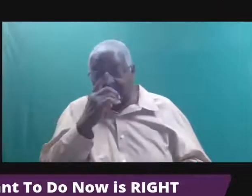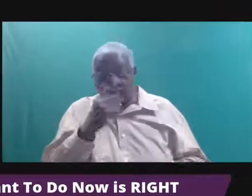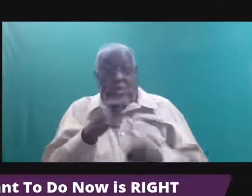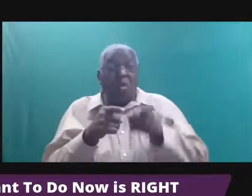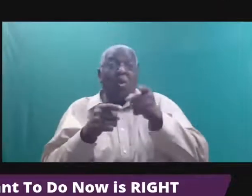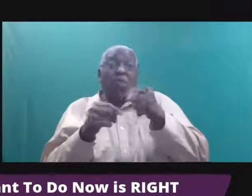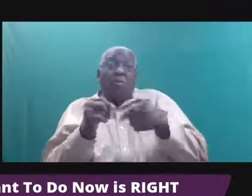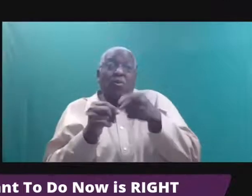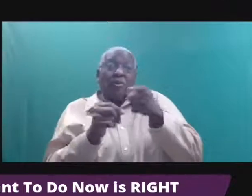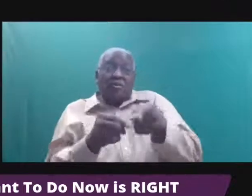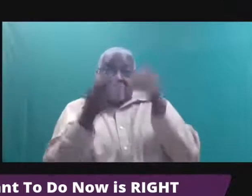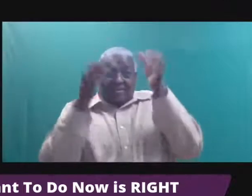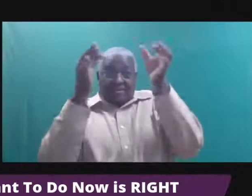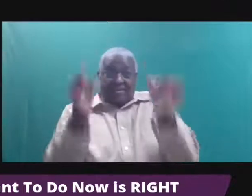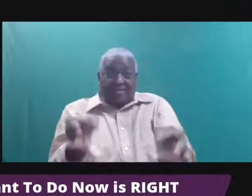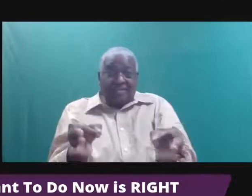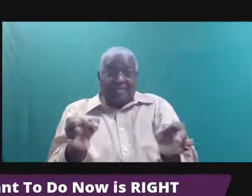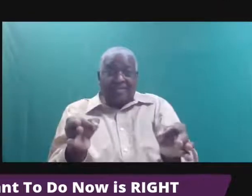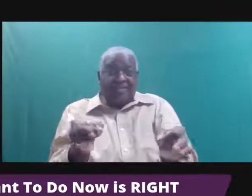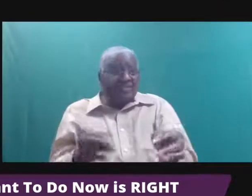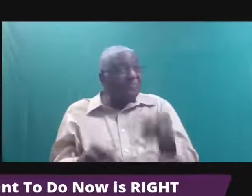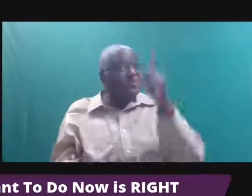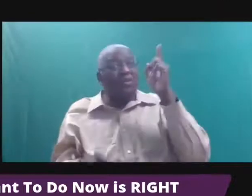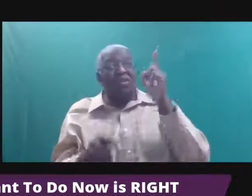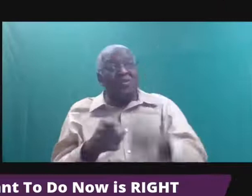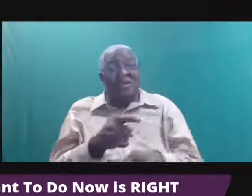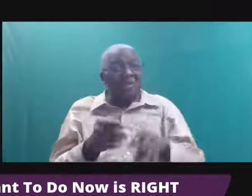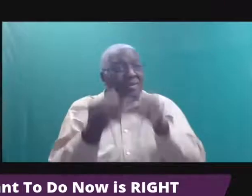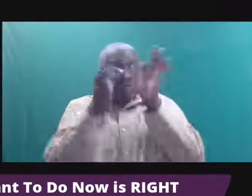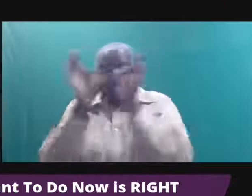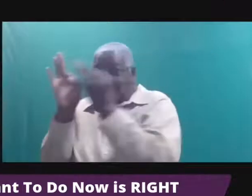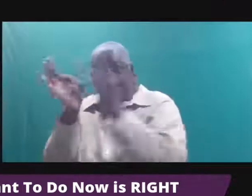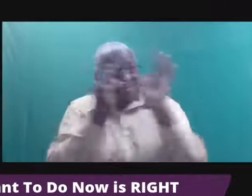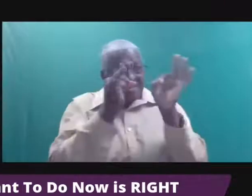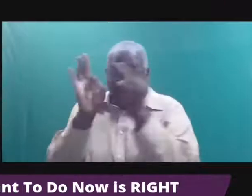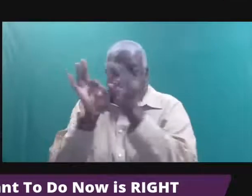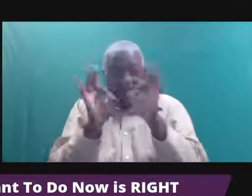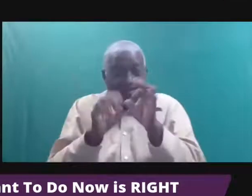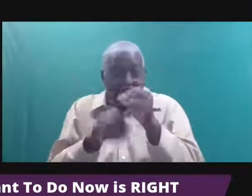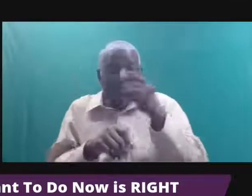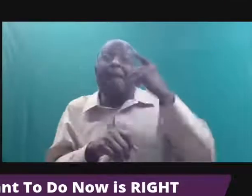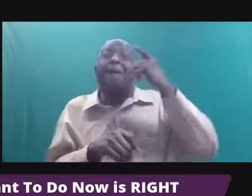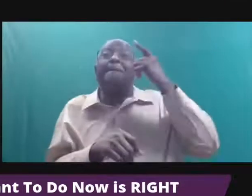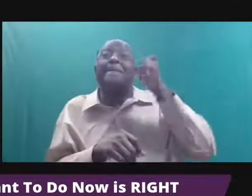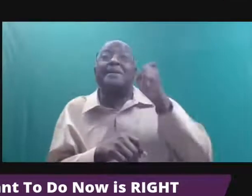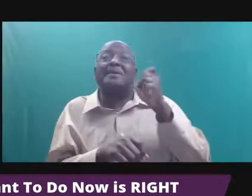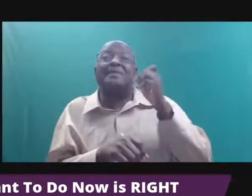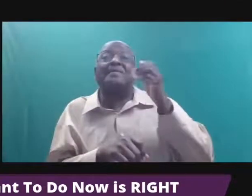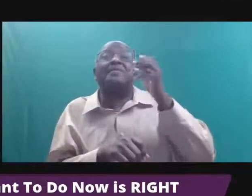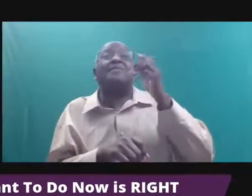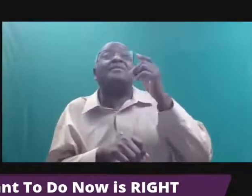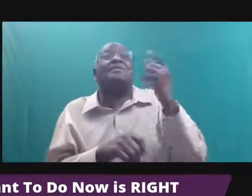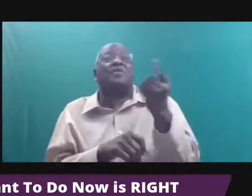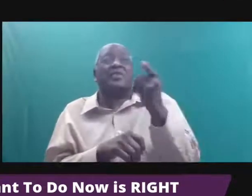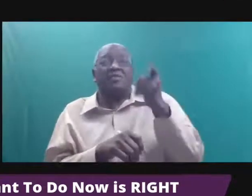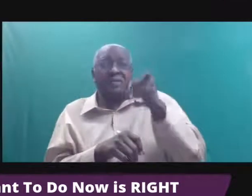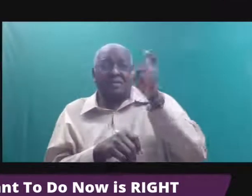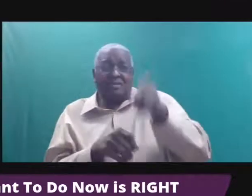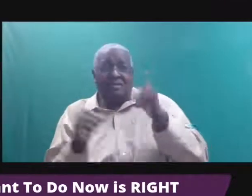make up your mind, you can't be distracted because the only thing you're focused on is God. Okay,